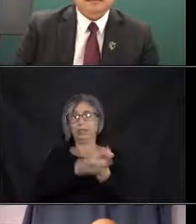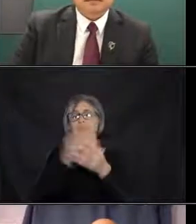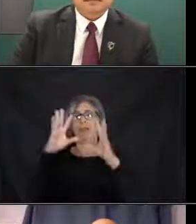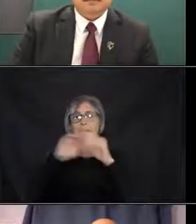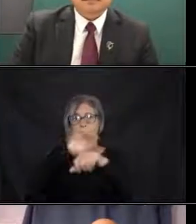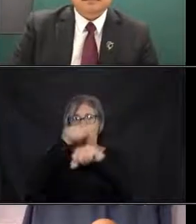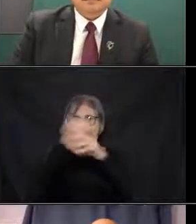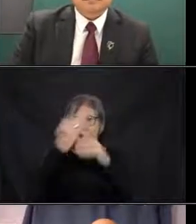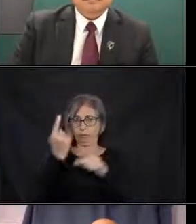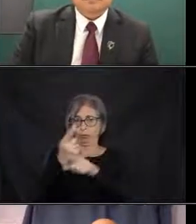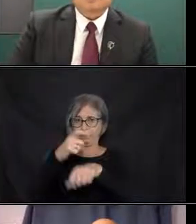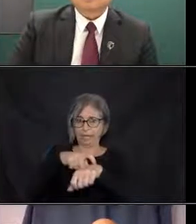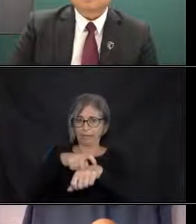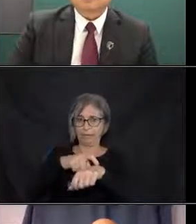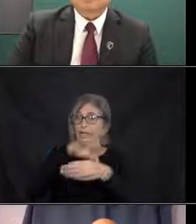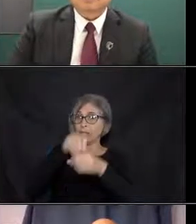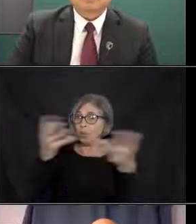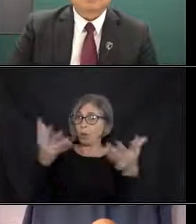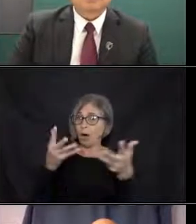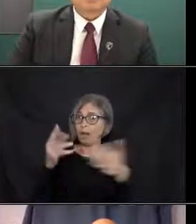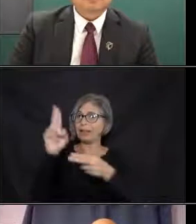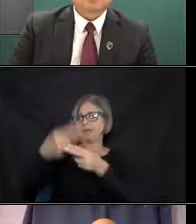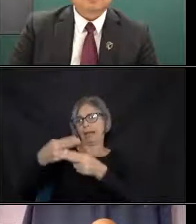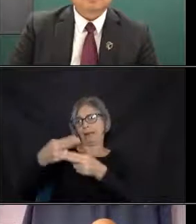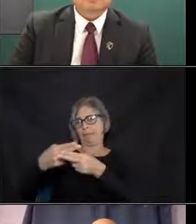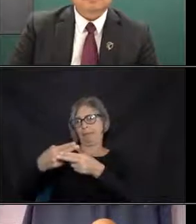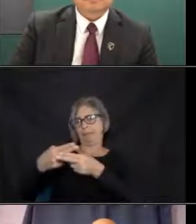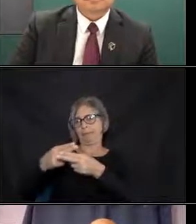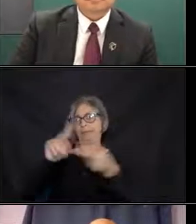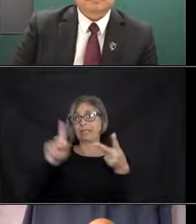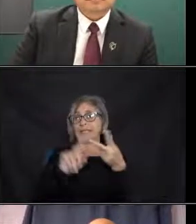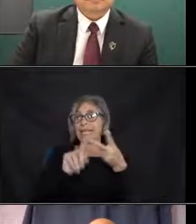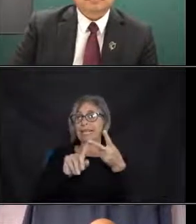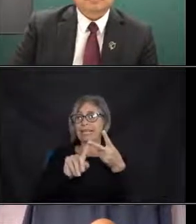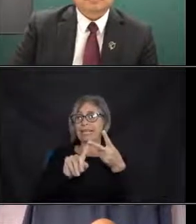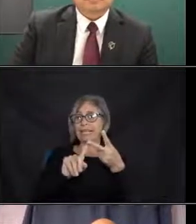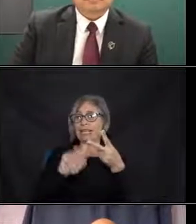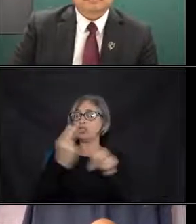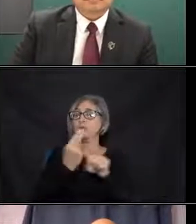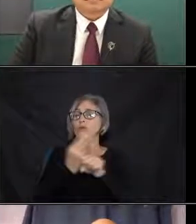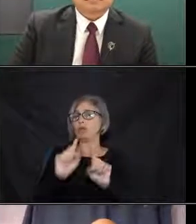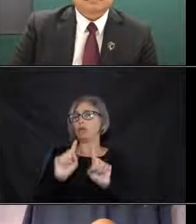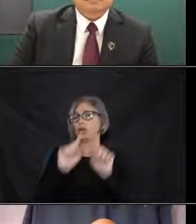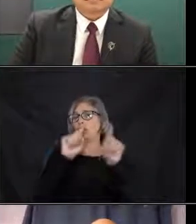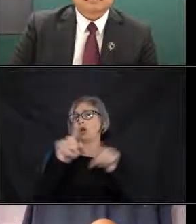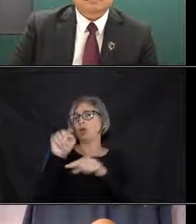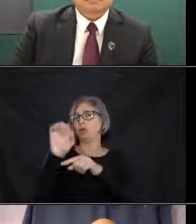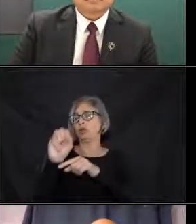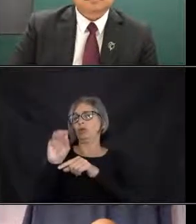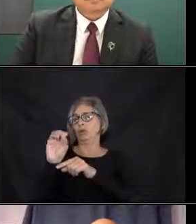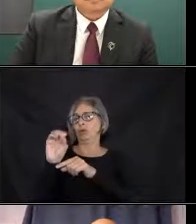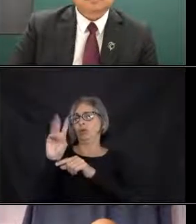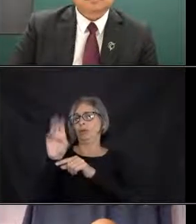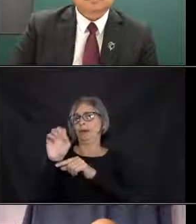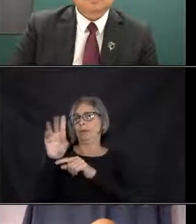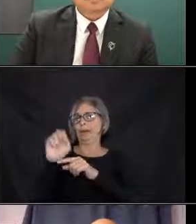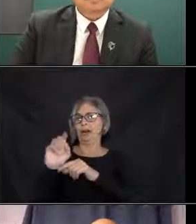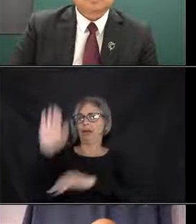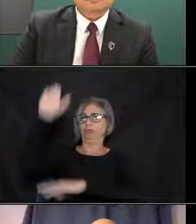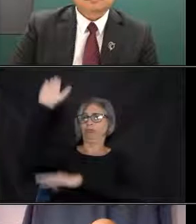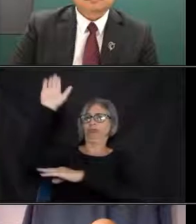time. Please be sure to include your name for the record. The second way is by using the GoToWebinar interface and clicking on the raise